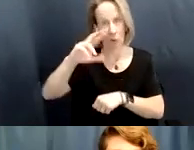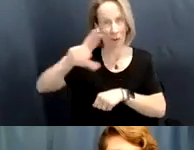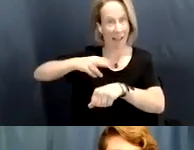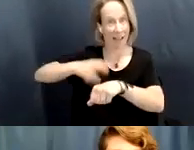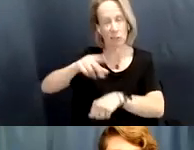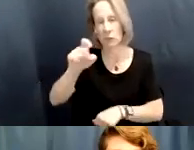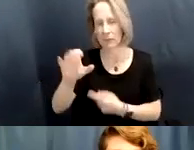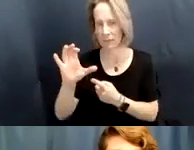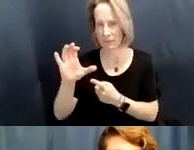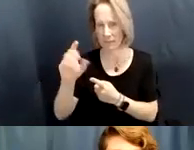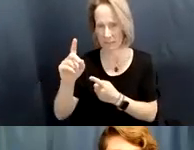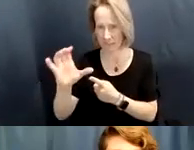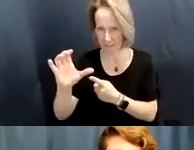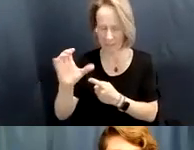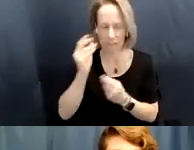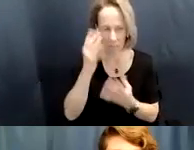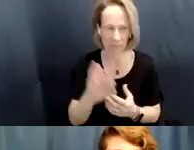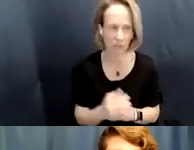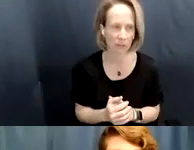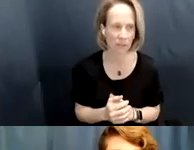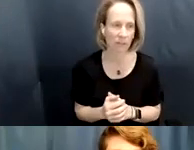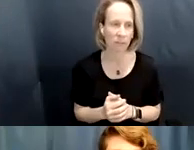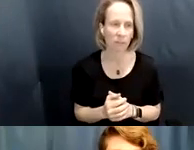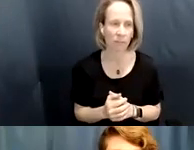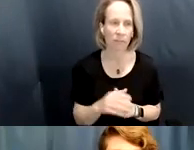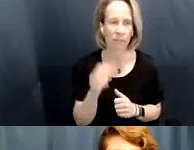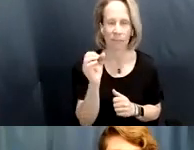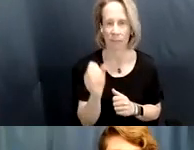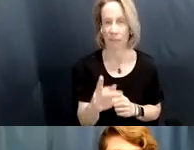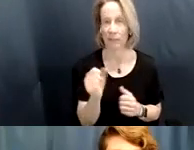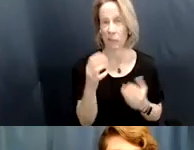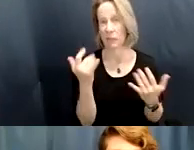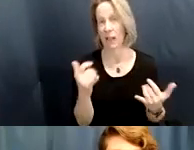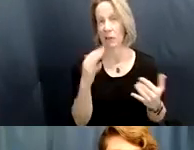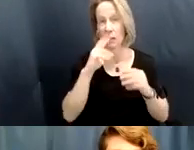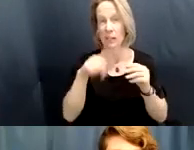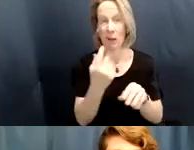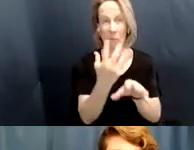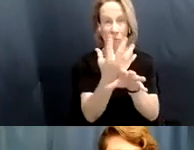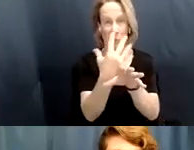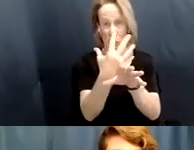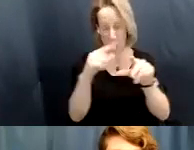All right. Let's go on to virtual group facilitation, my favorite.